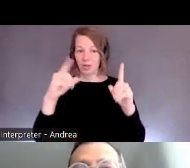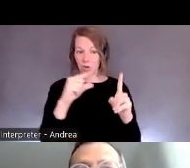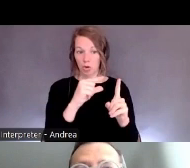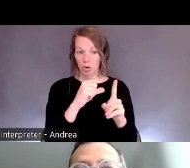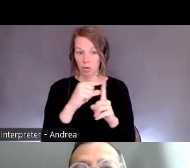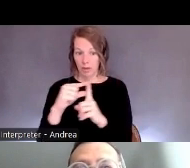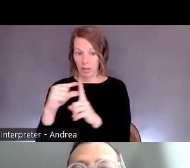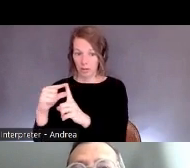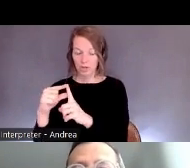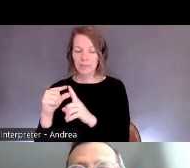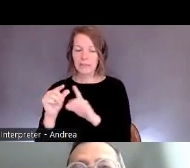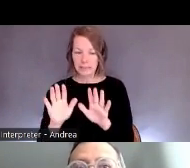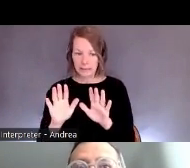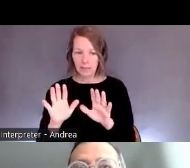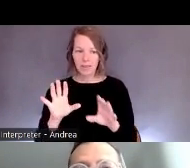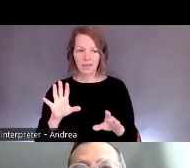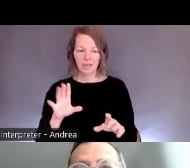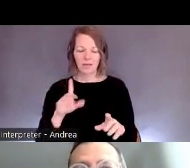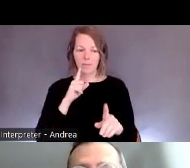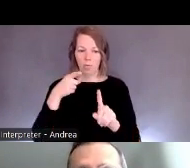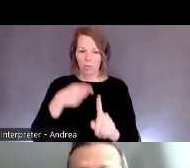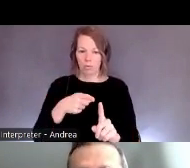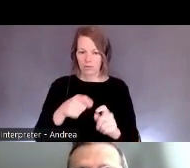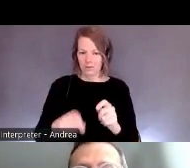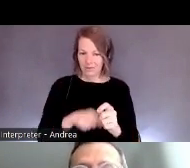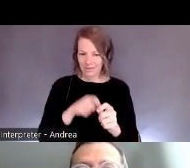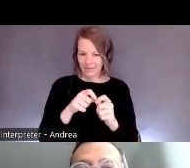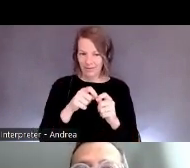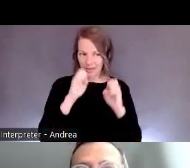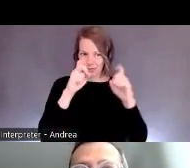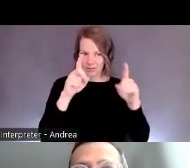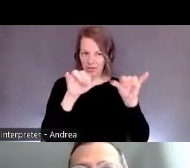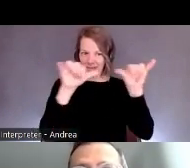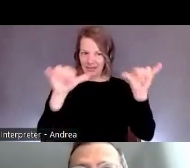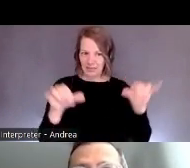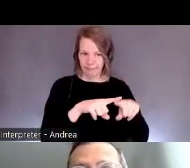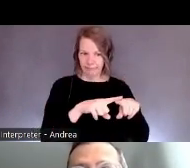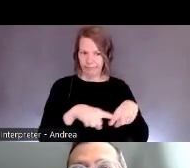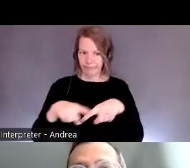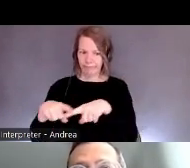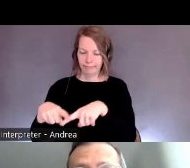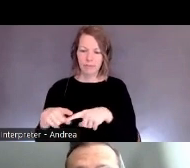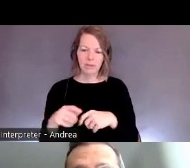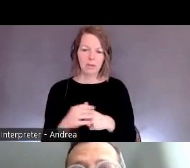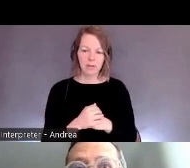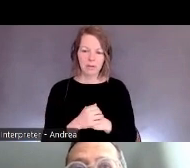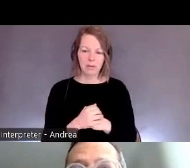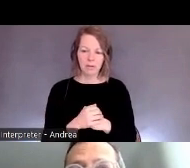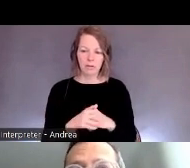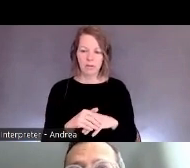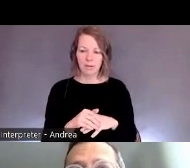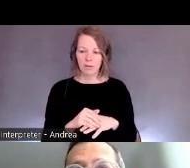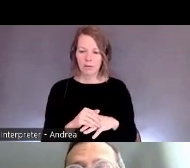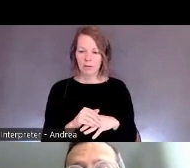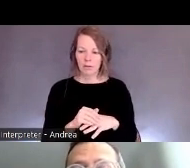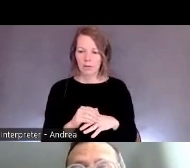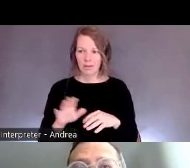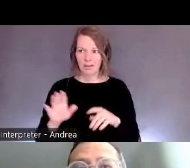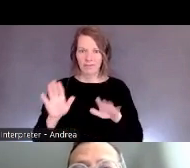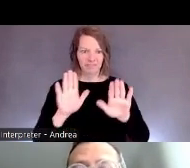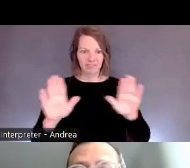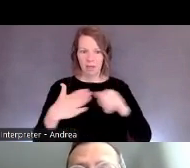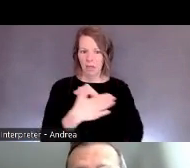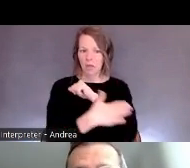questions are answered in particular education systems, and particular education systems that take place in countries